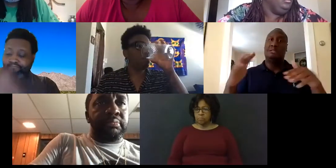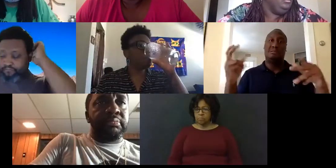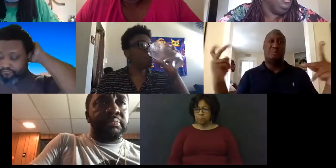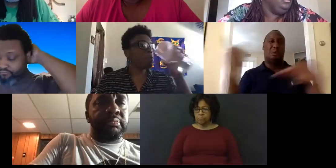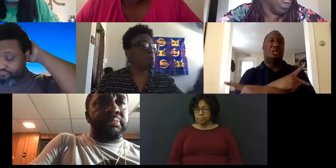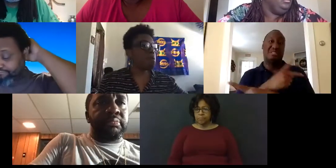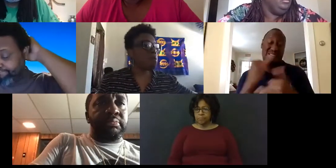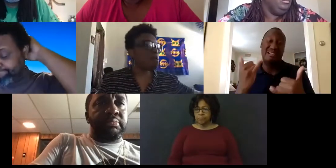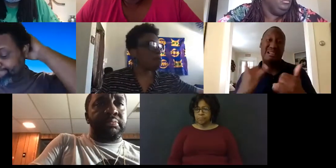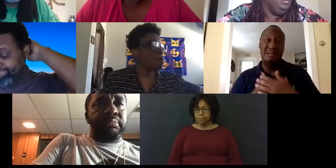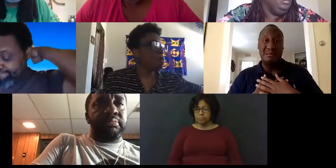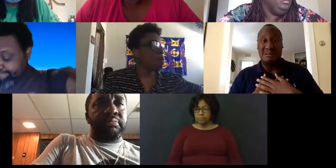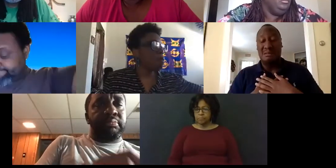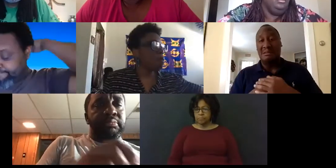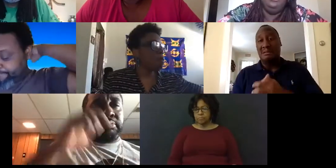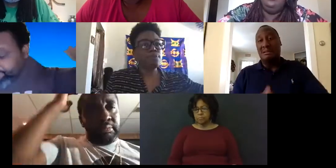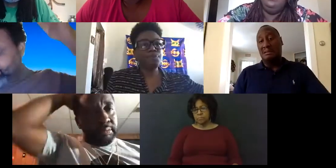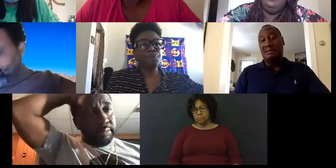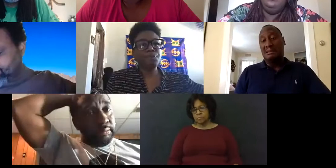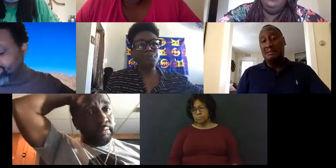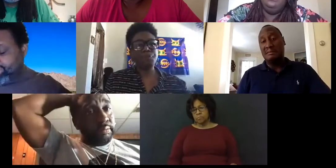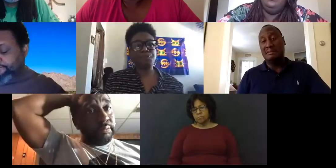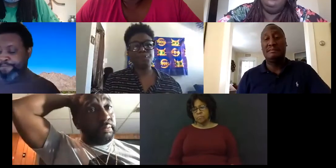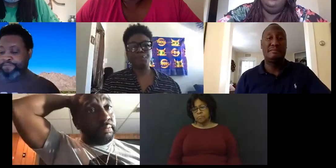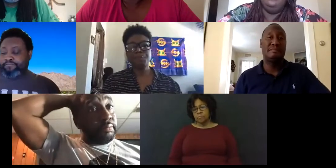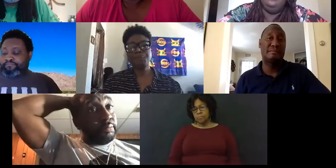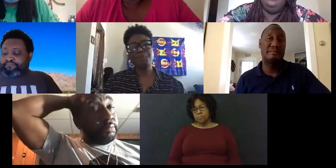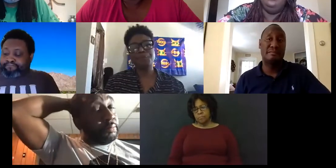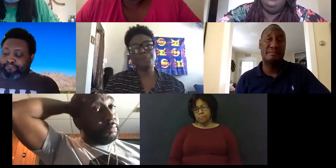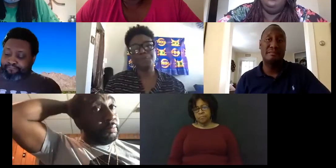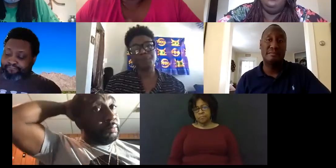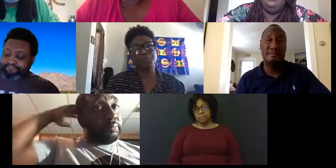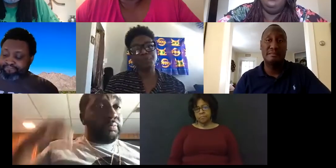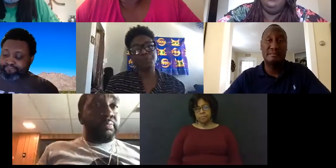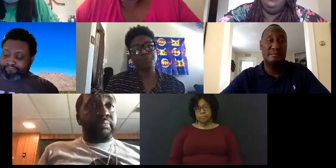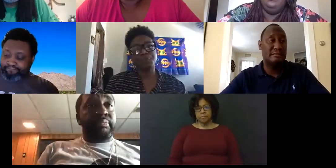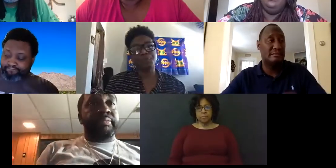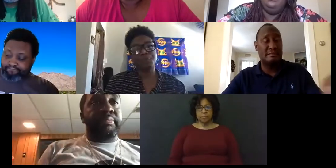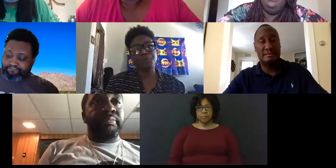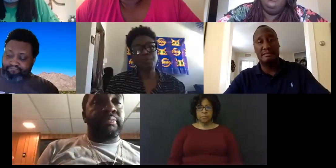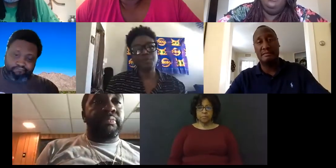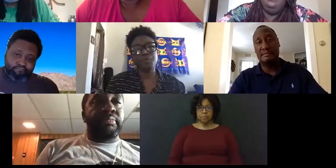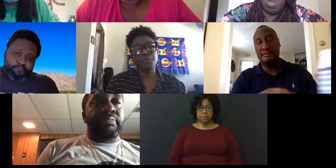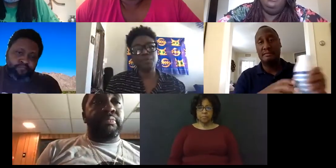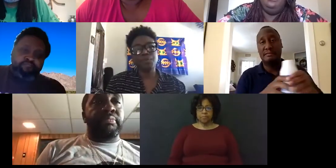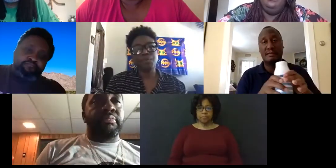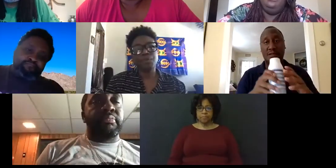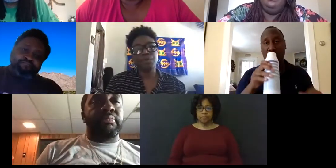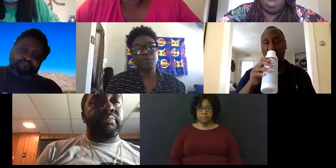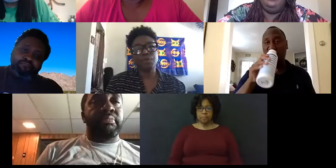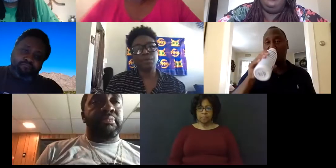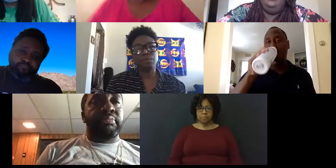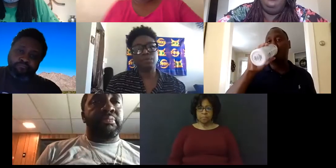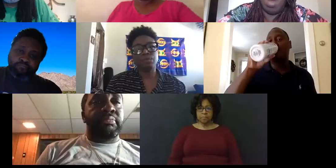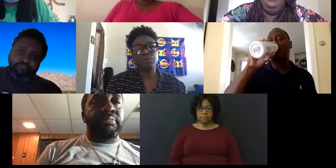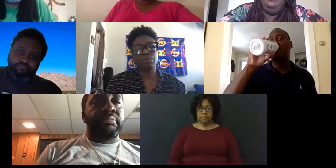community. I mean, that's how we were impacted. It was really horrible for us. And that was it wasn't good for us